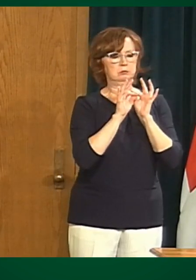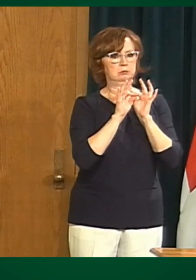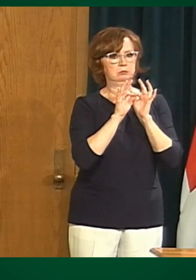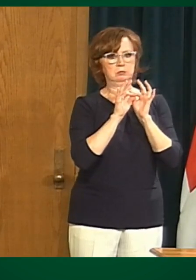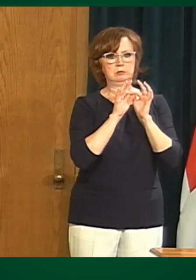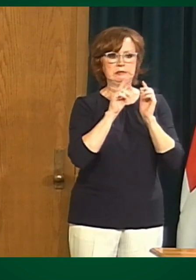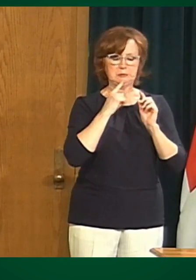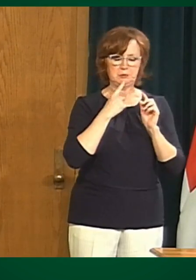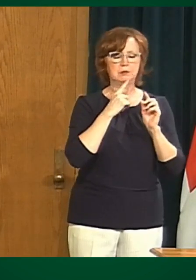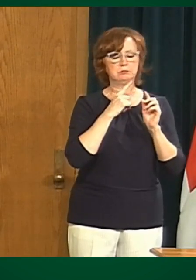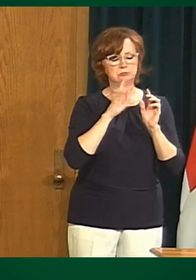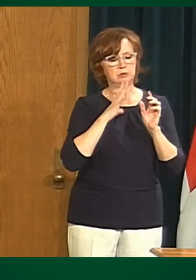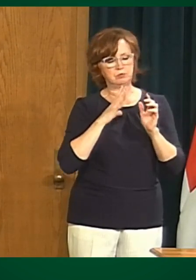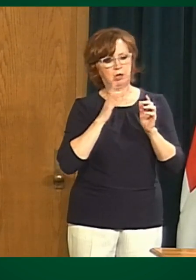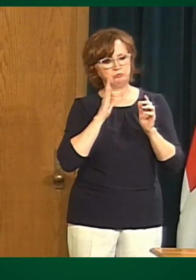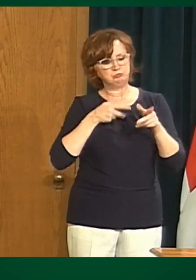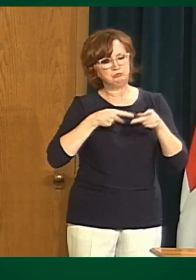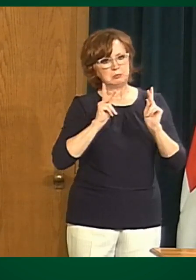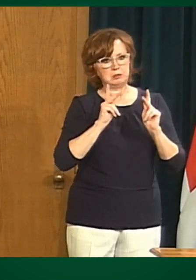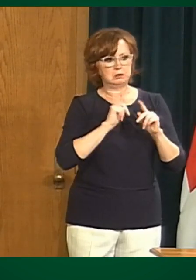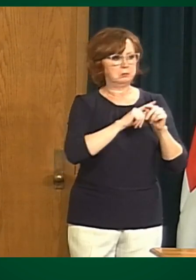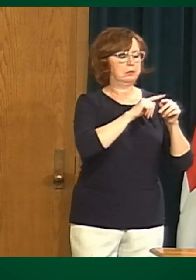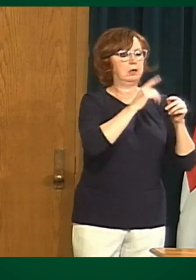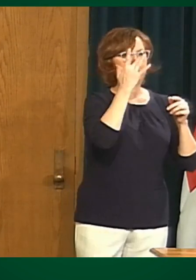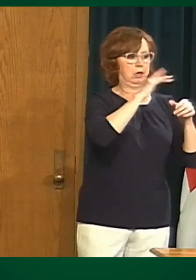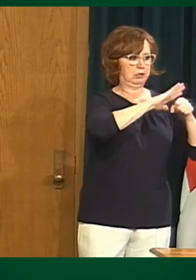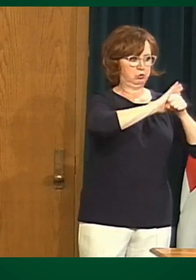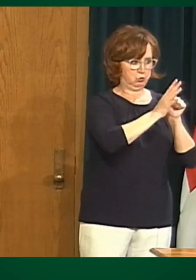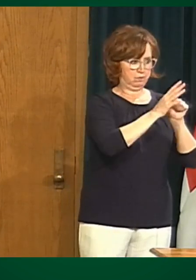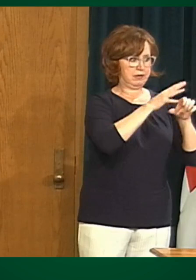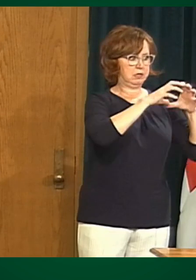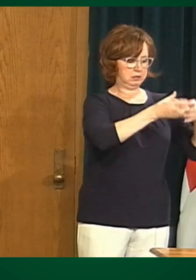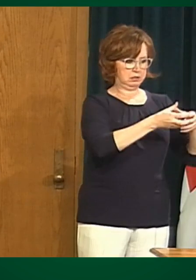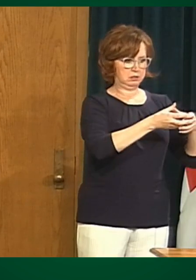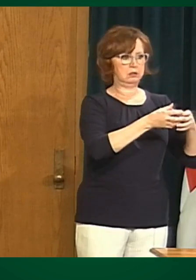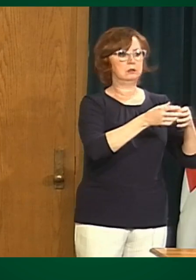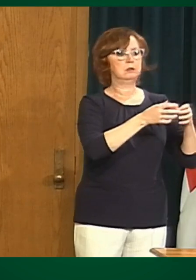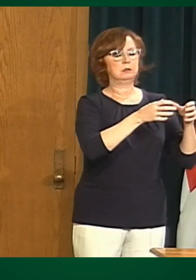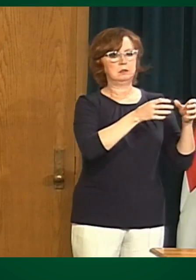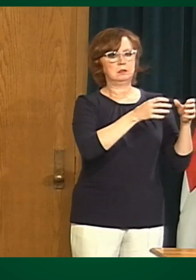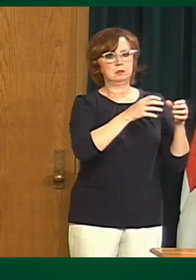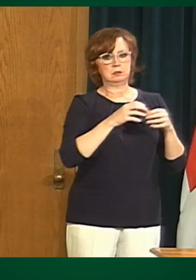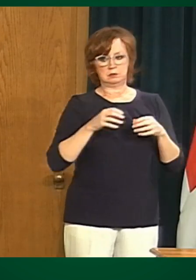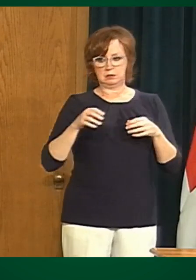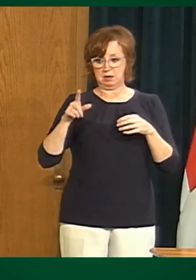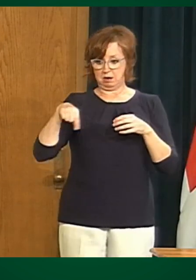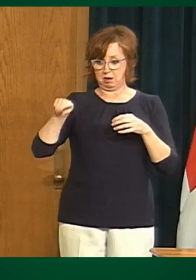signs suggestive of COVID-19 may be asked to be